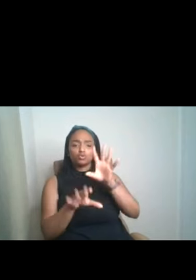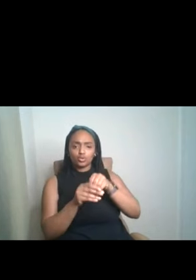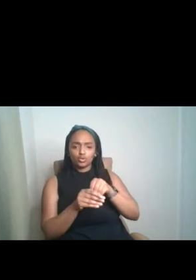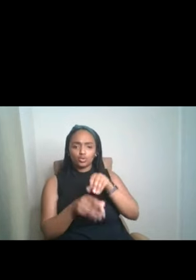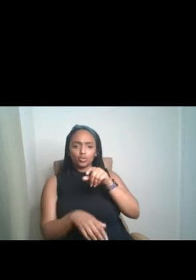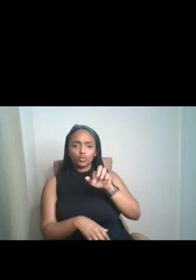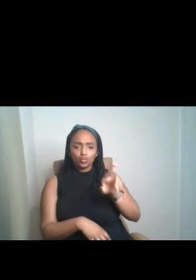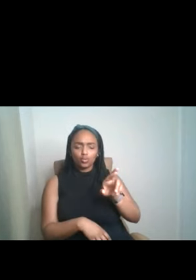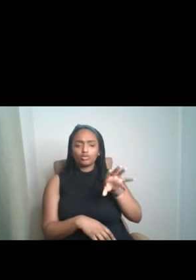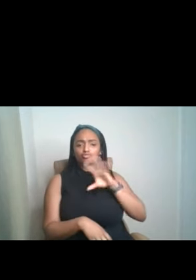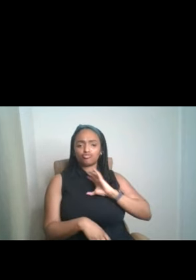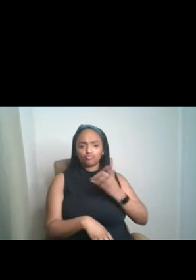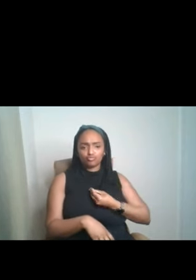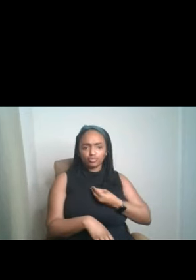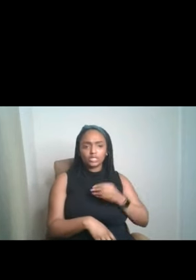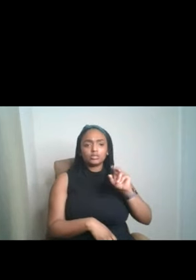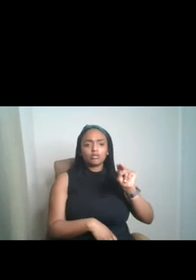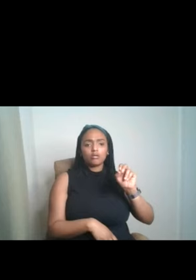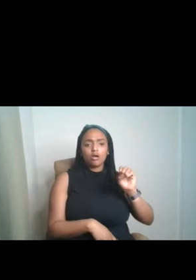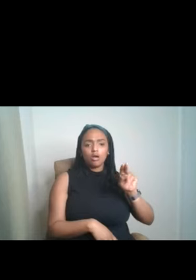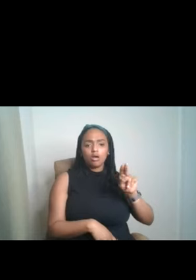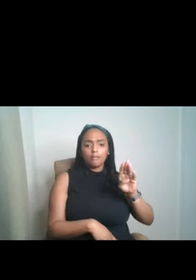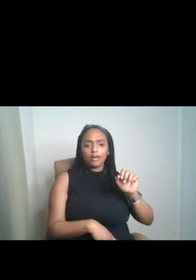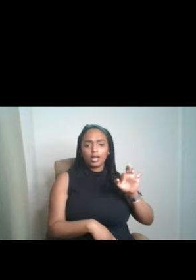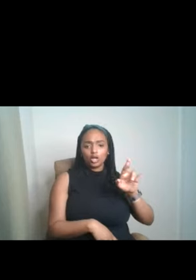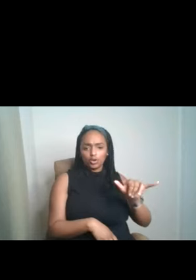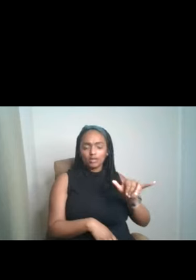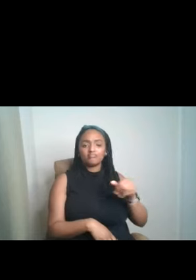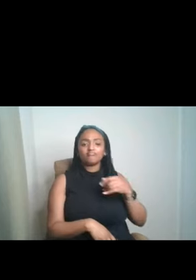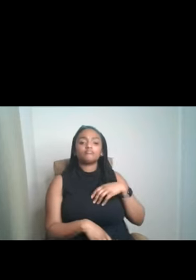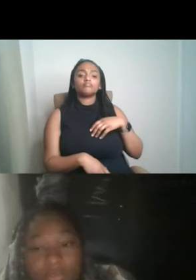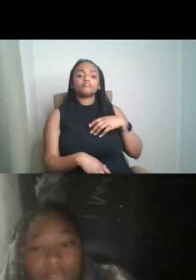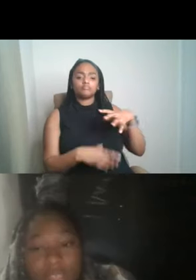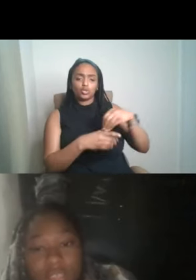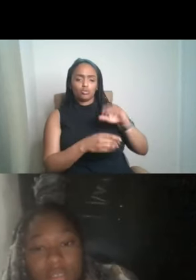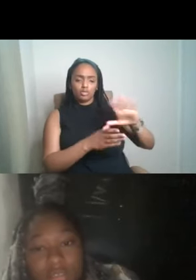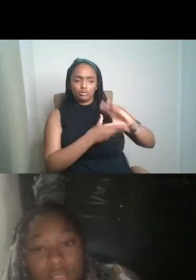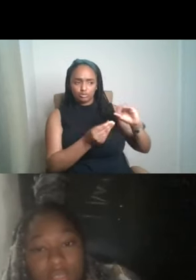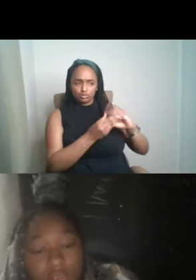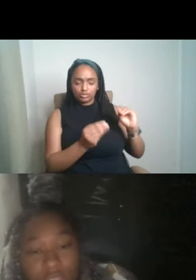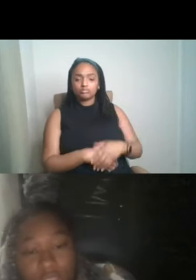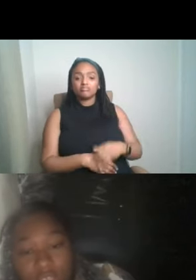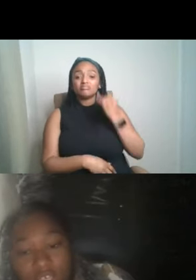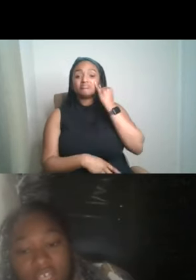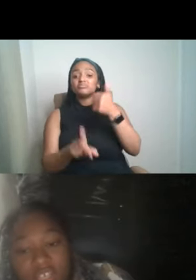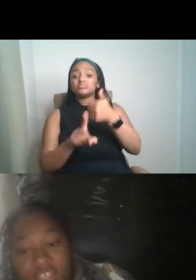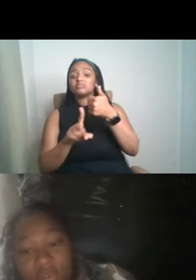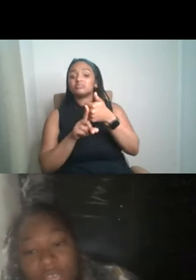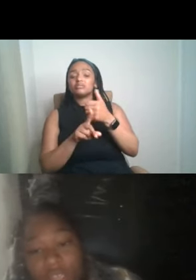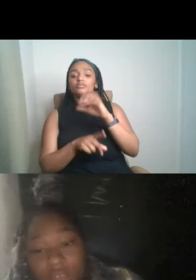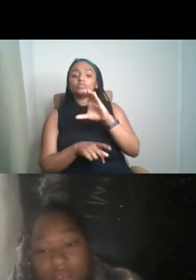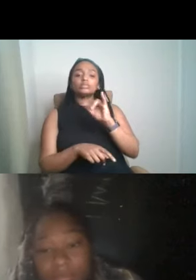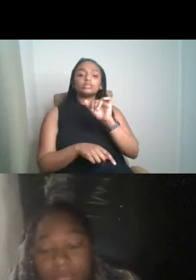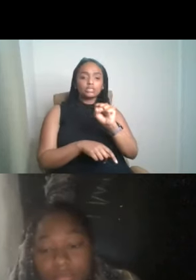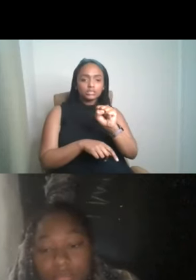in storytelling. If you're like cis or just not, don't identify with like either sexuality or gender, it's